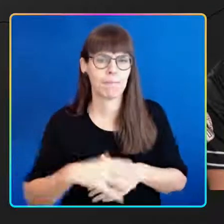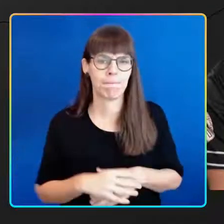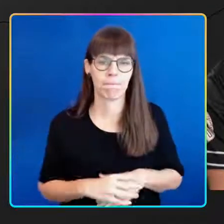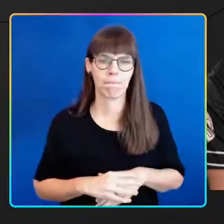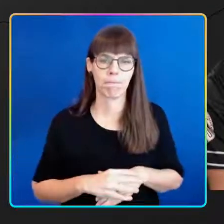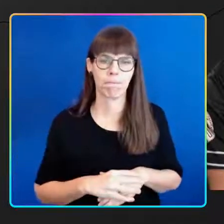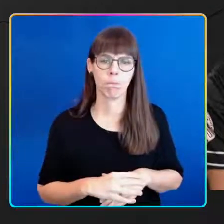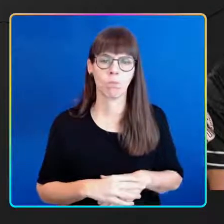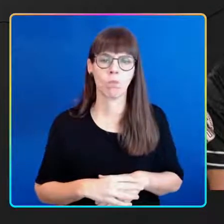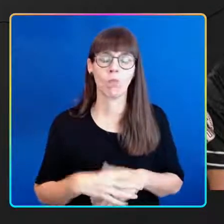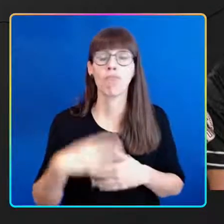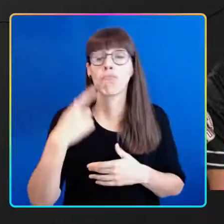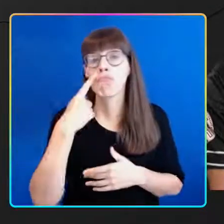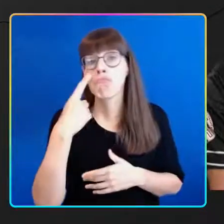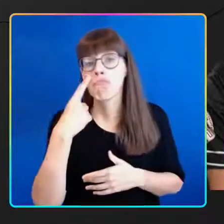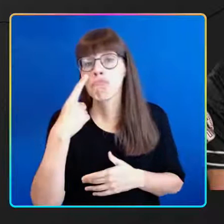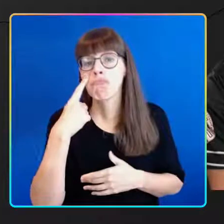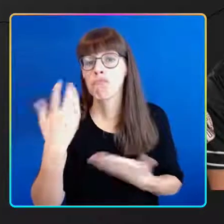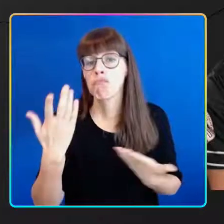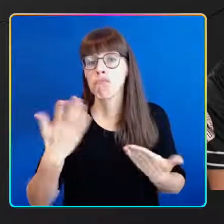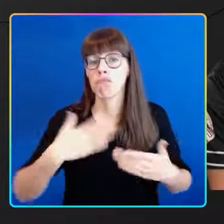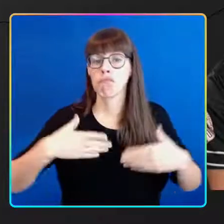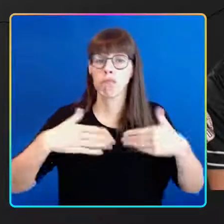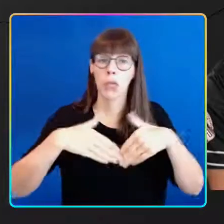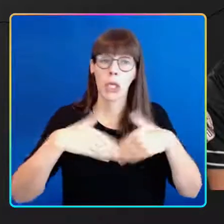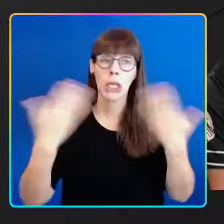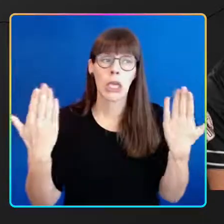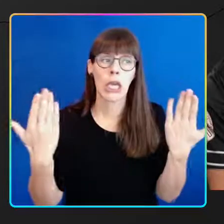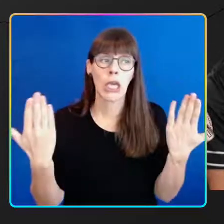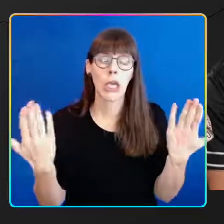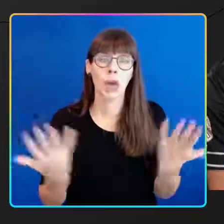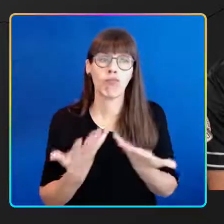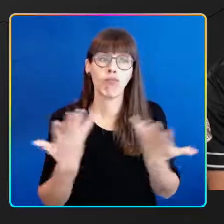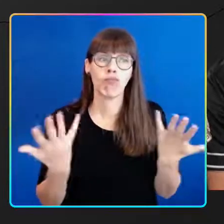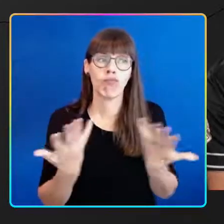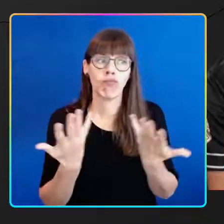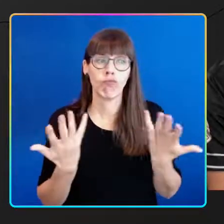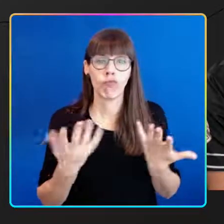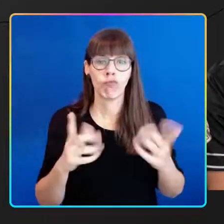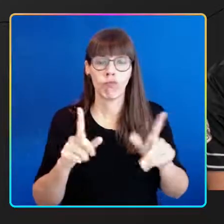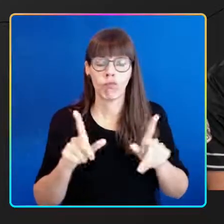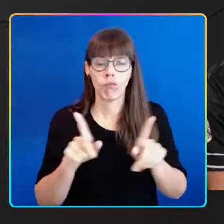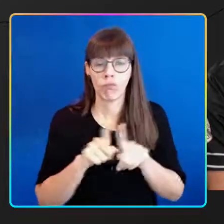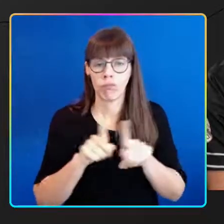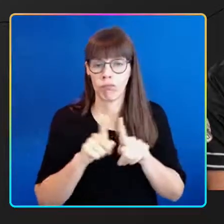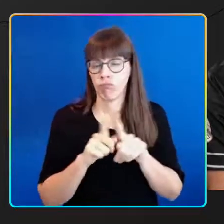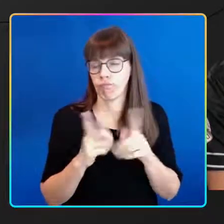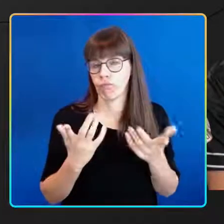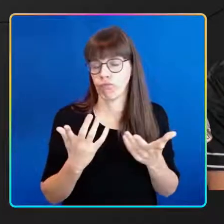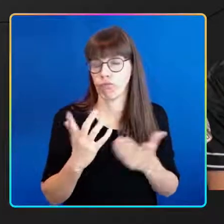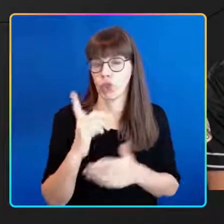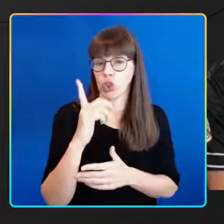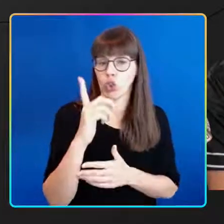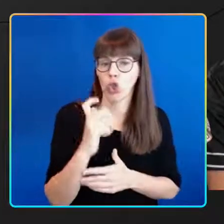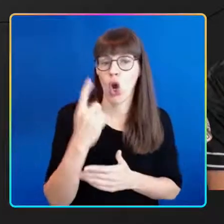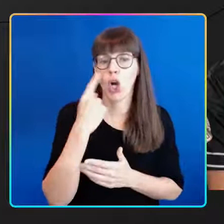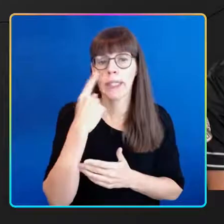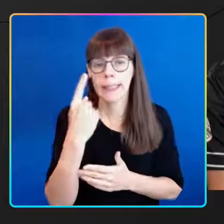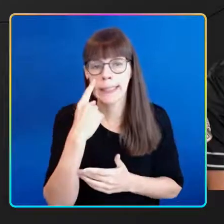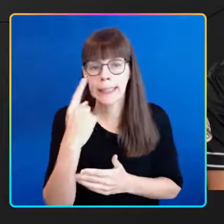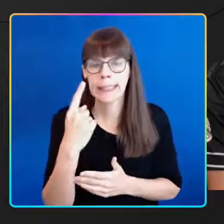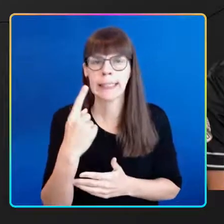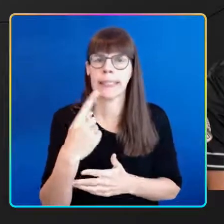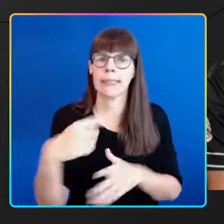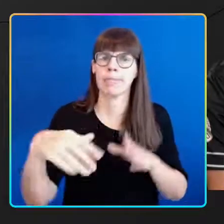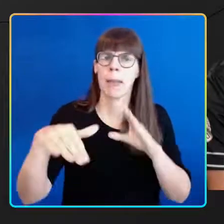nursery, then my day is more or less like at the beginning, just having a look at my emails,